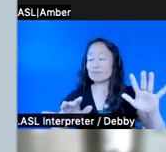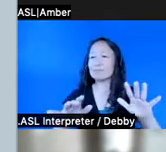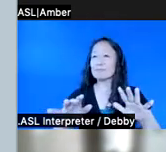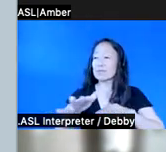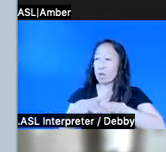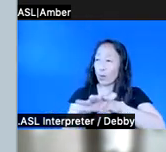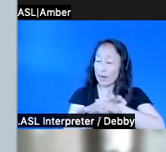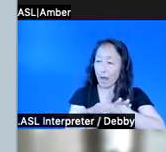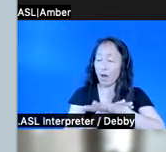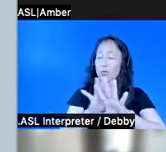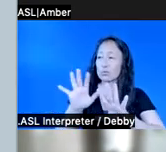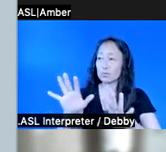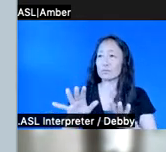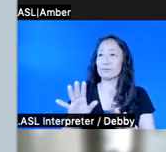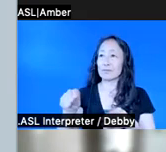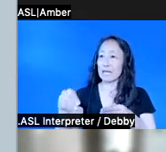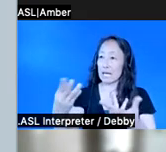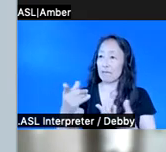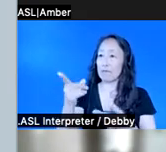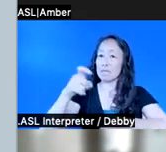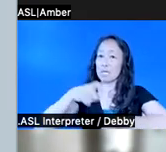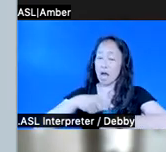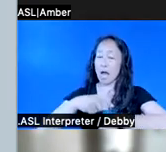make the information understandable.